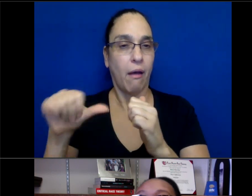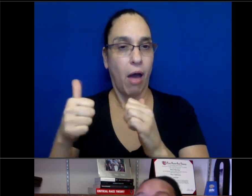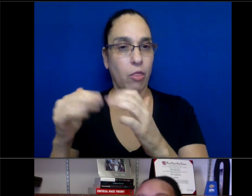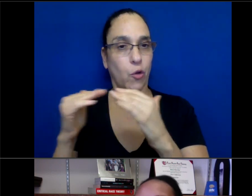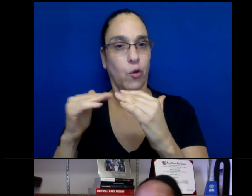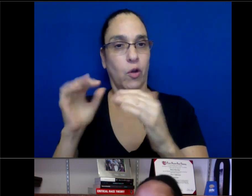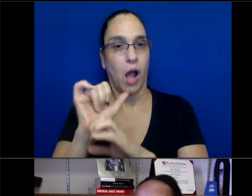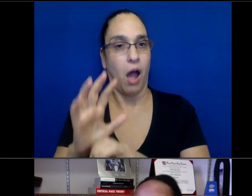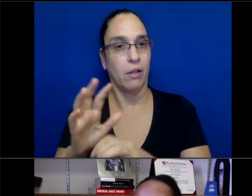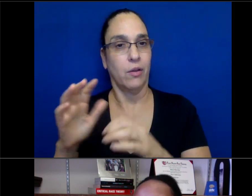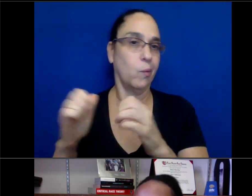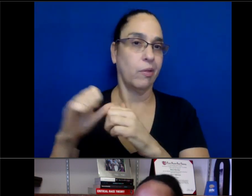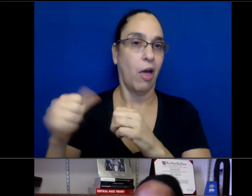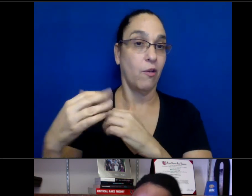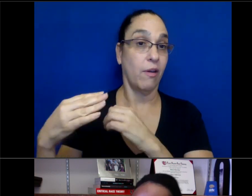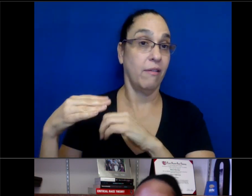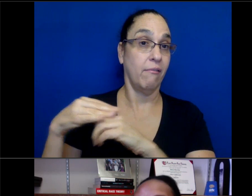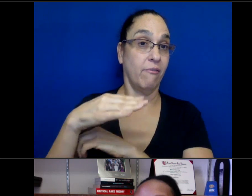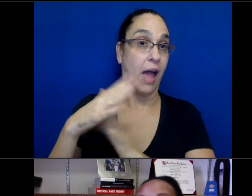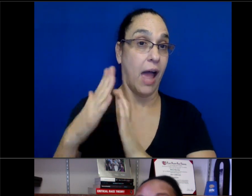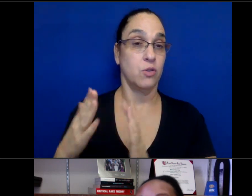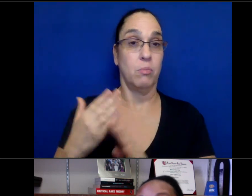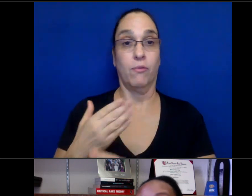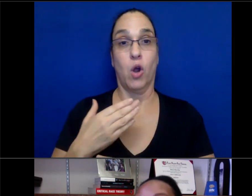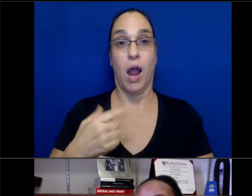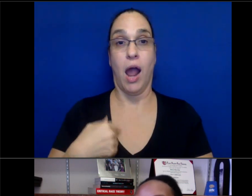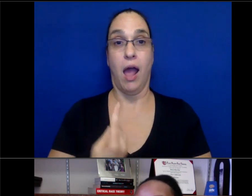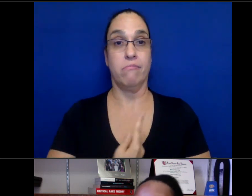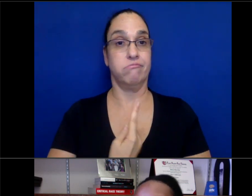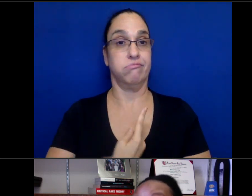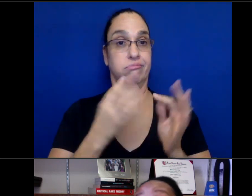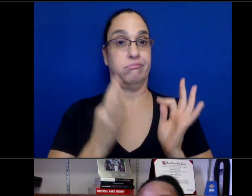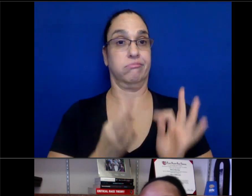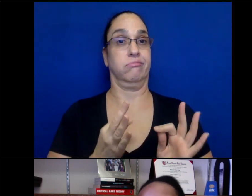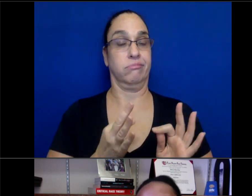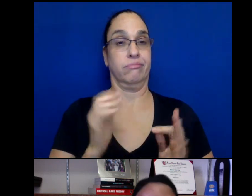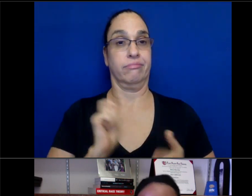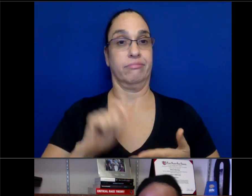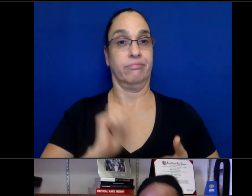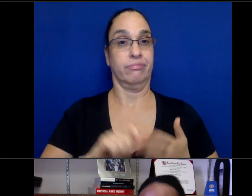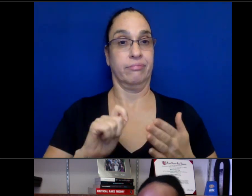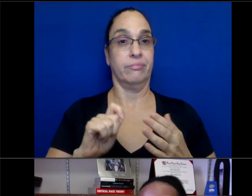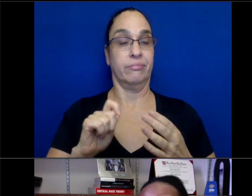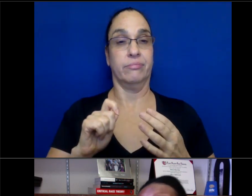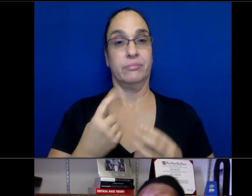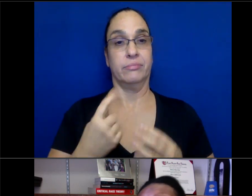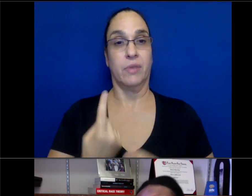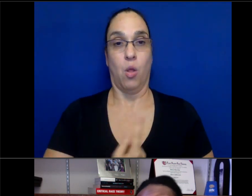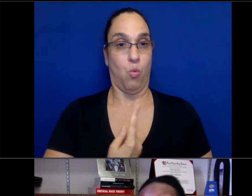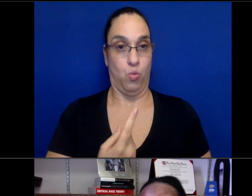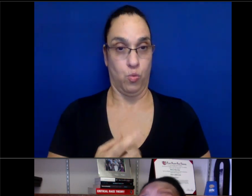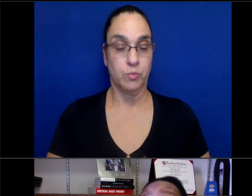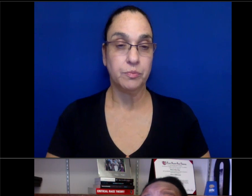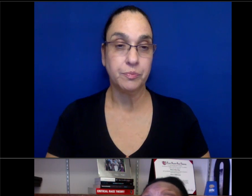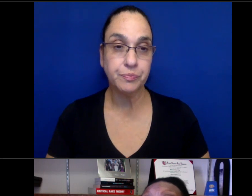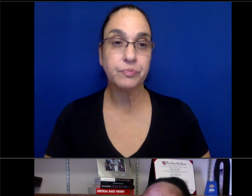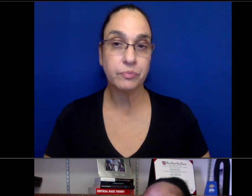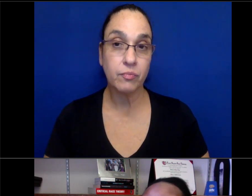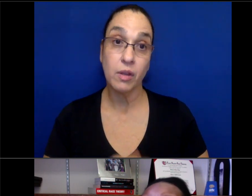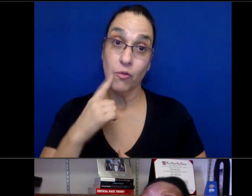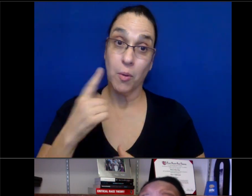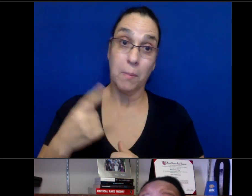advisor before I sort of wanted to approach with some of my more independent ideas. And so for me, that was